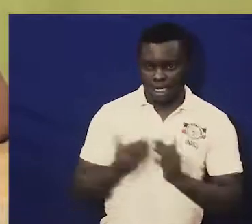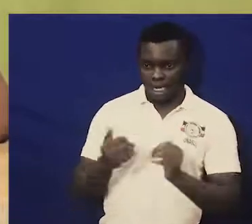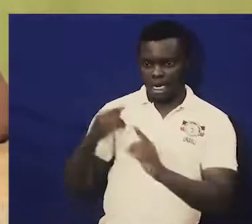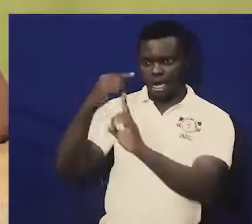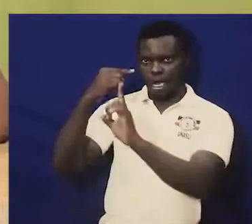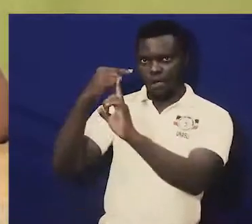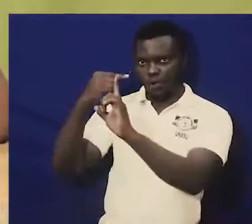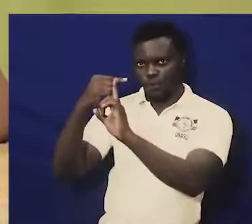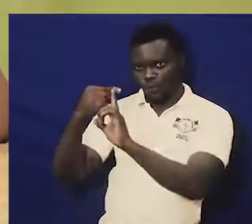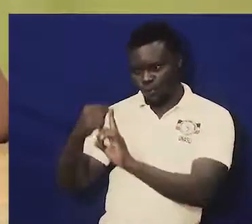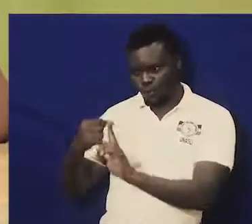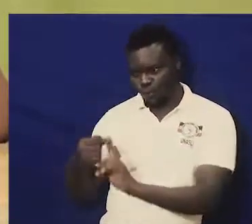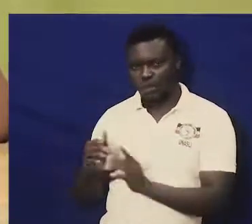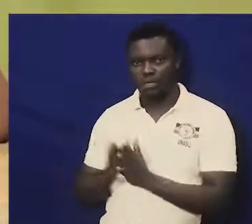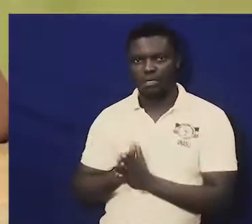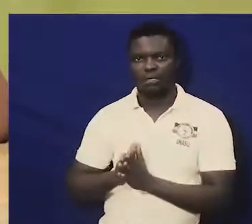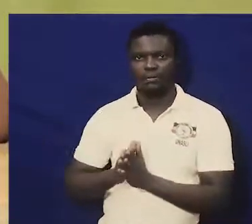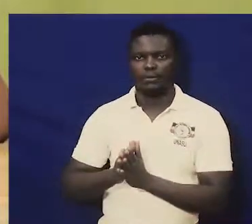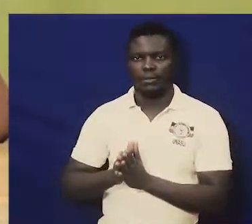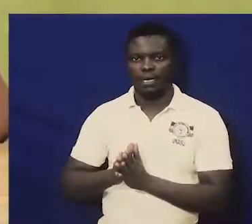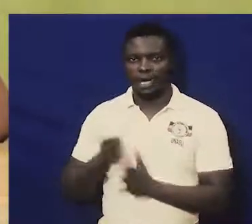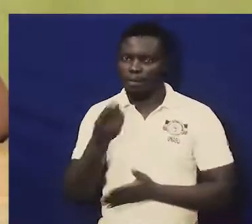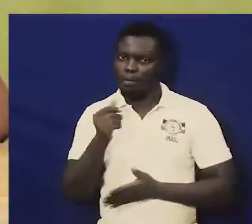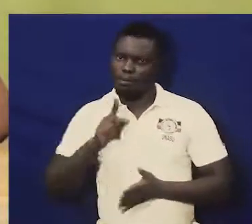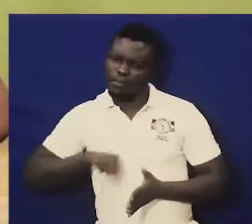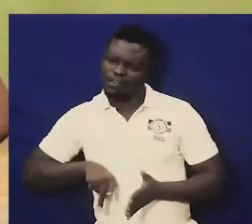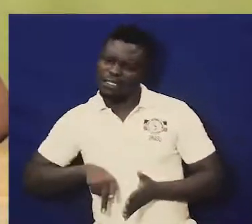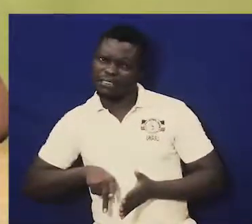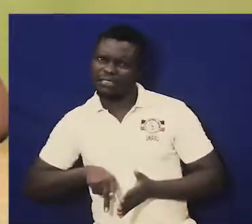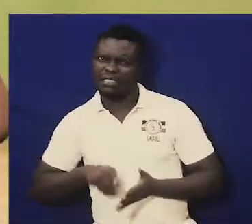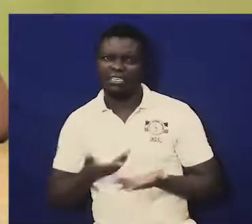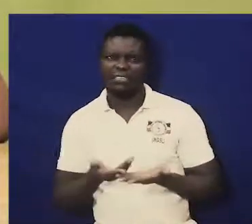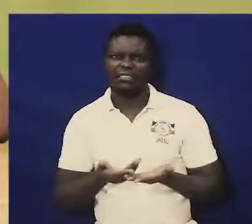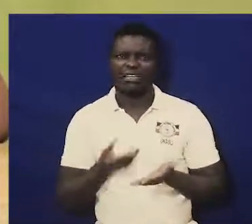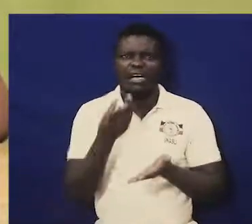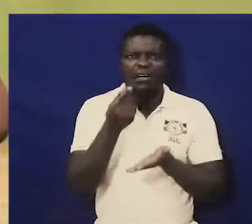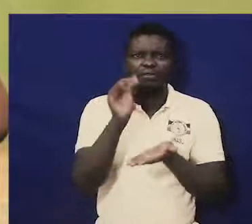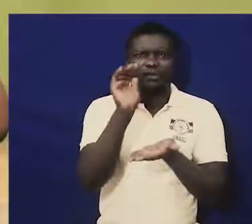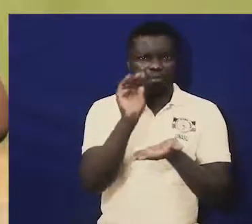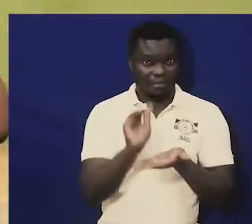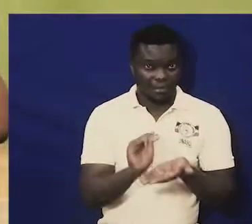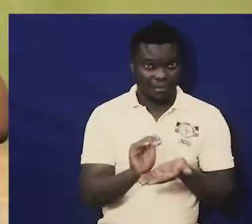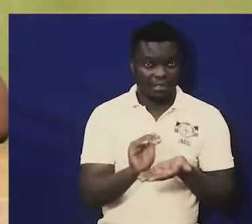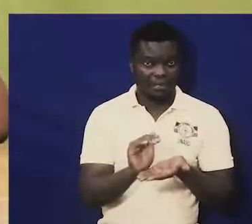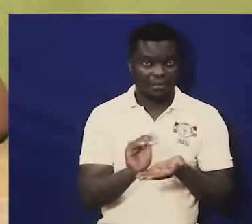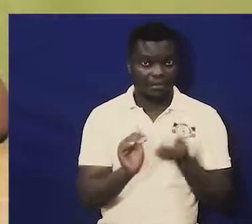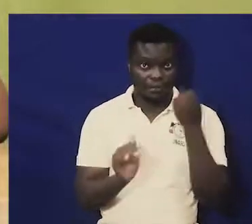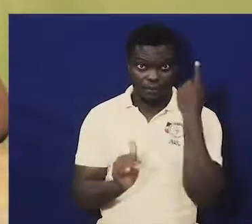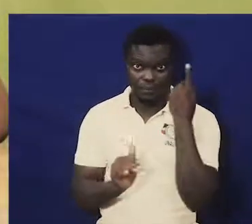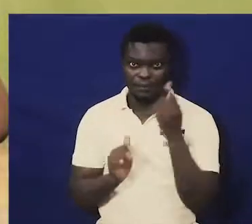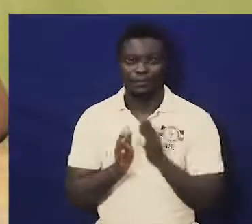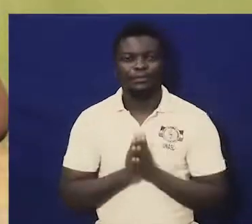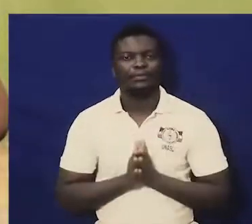calculate profit and loss. Let's learn how to calculate profit and